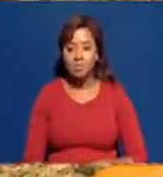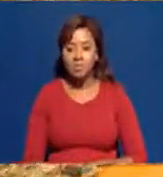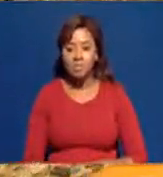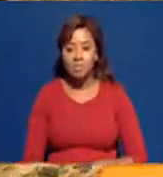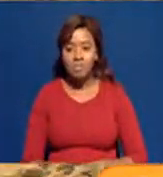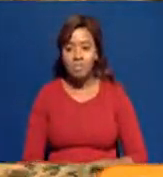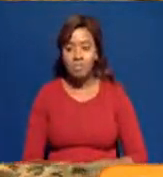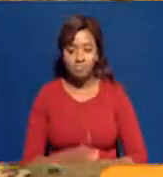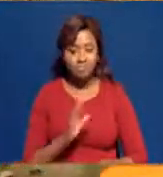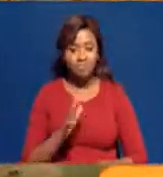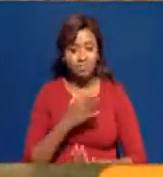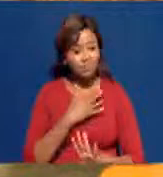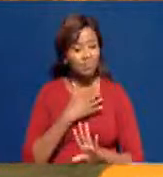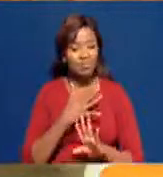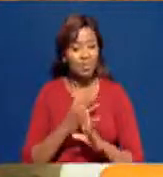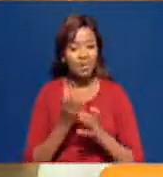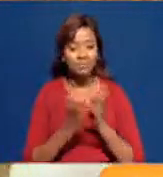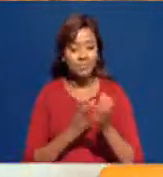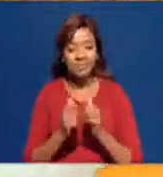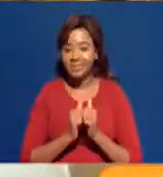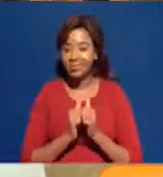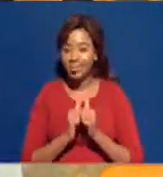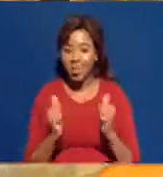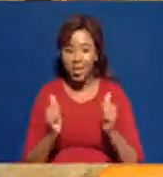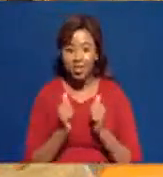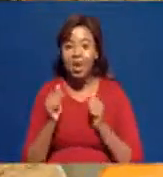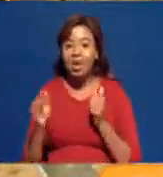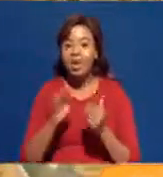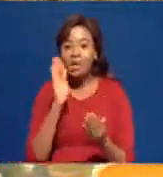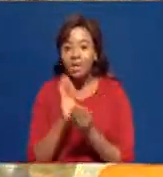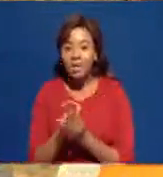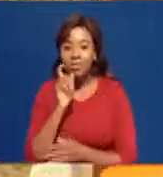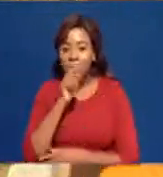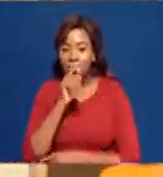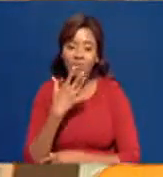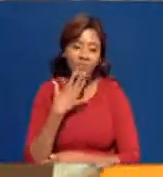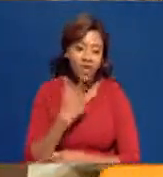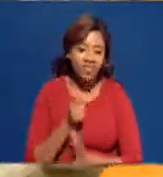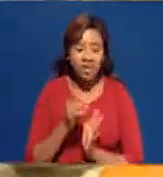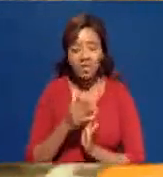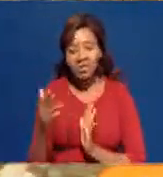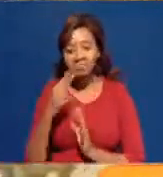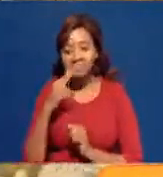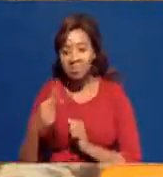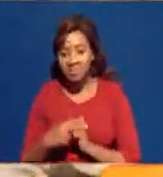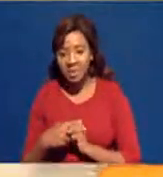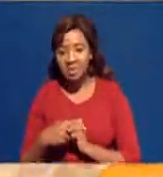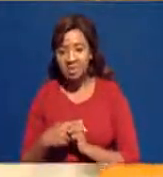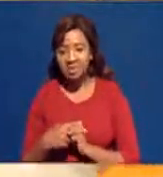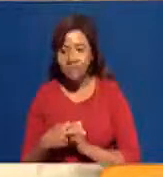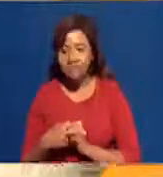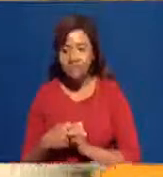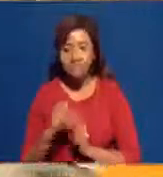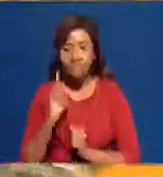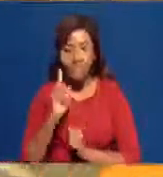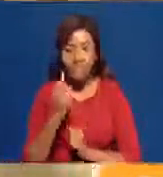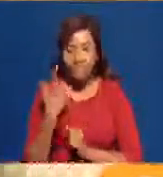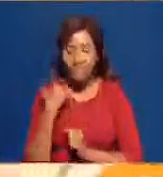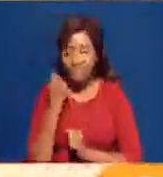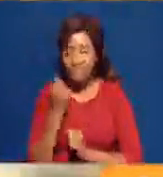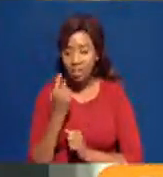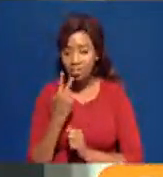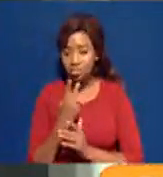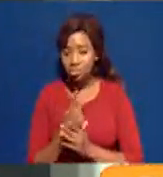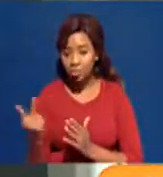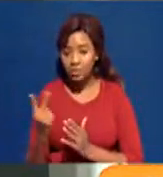Business has been booming for Waithera, who rears between 500 to 700 poultry, until 2 weeks ago when she